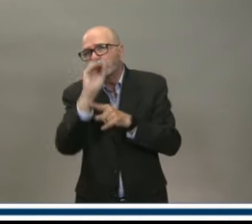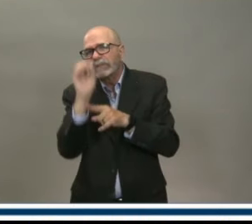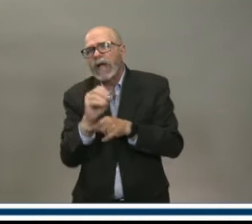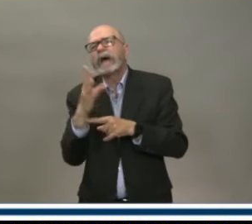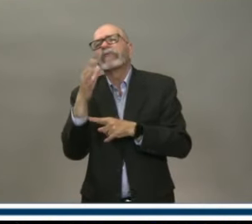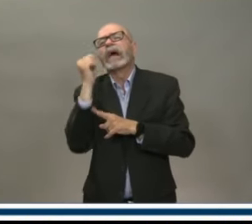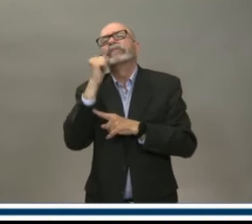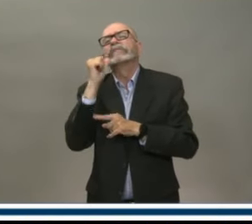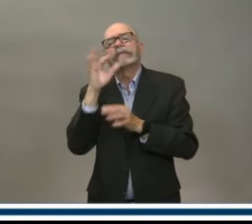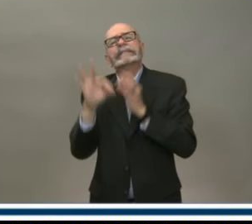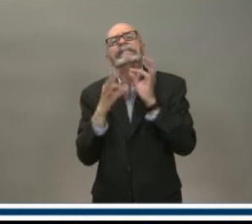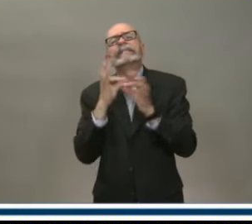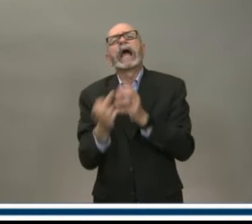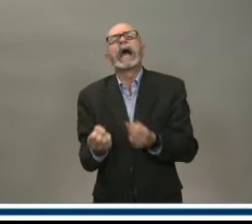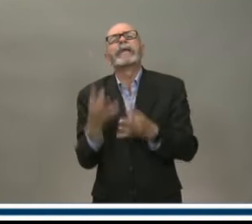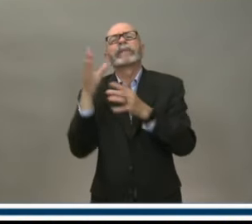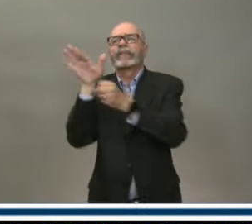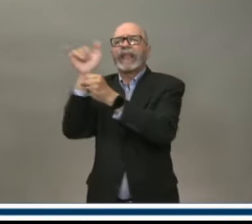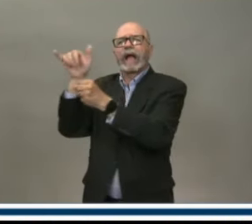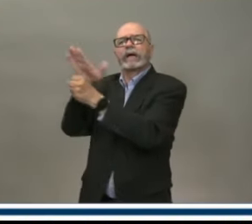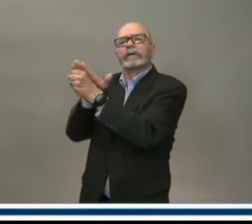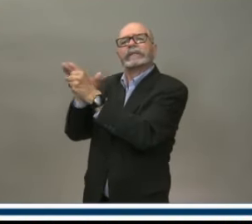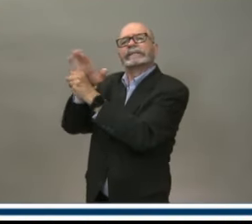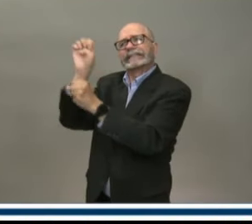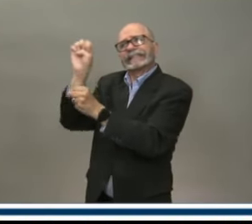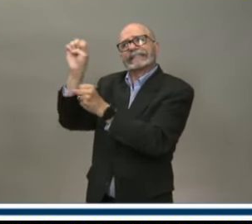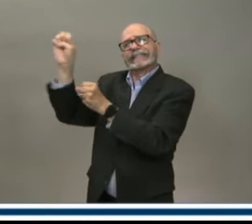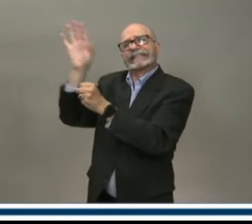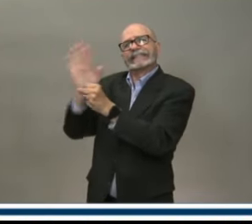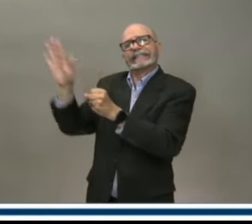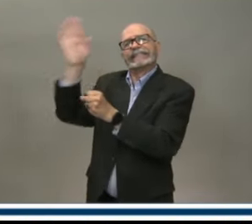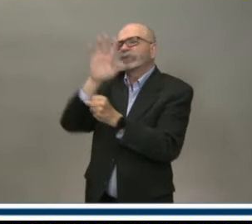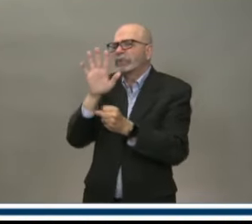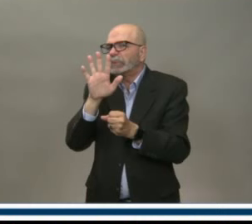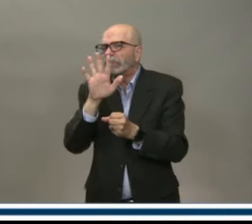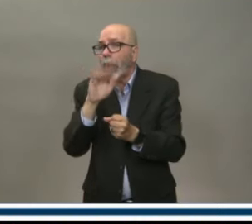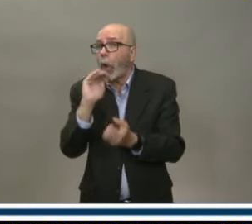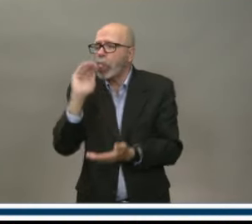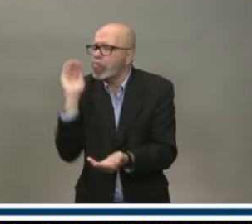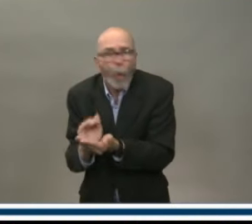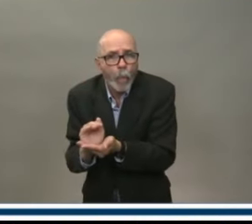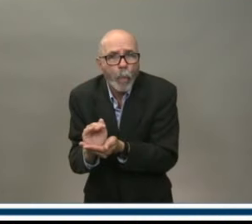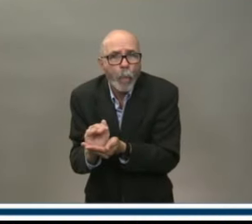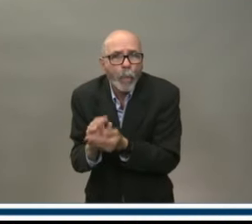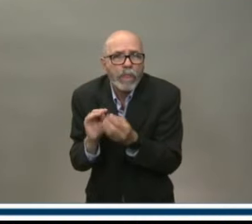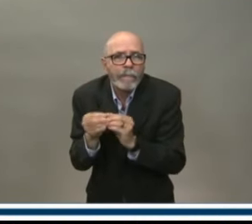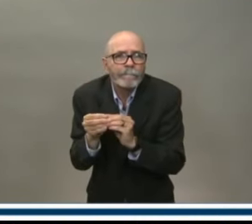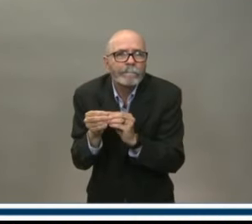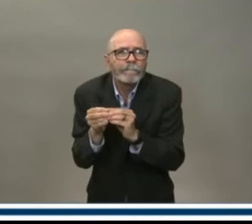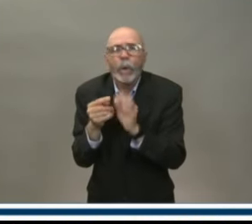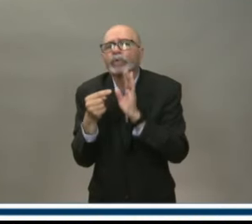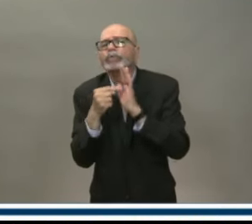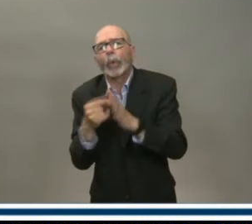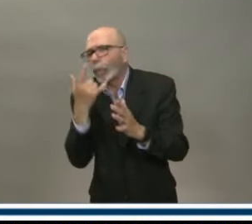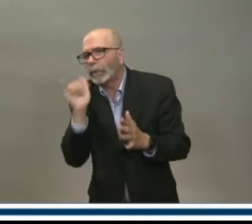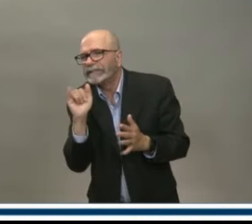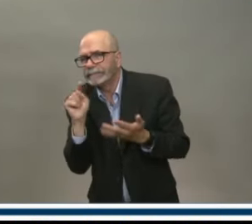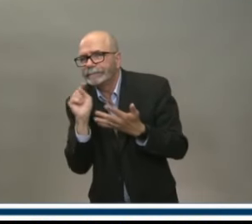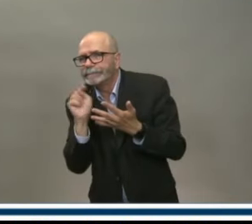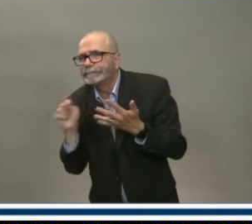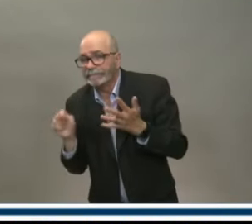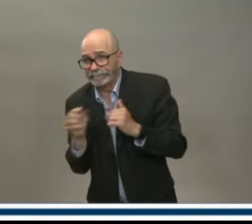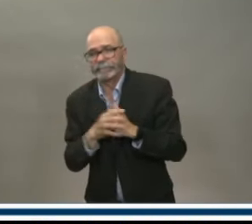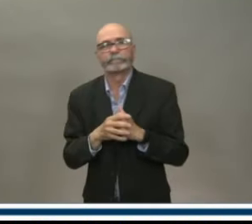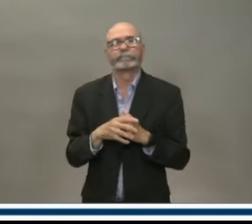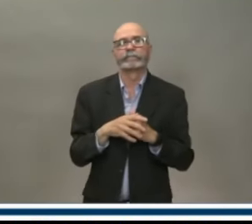from this region and what the low numbers of cases here are telling you. So I don't have in front of